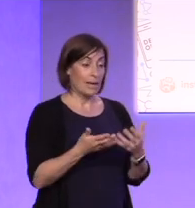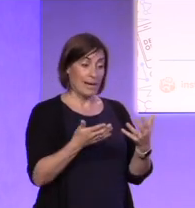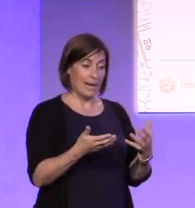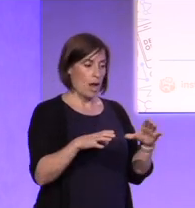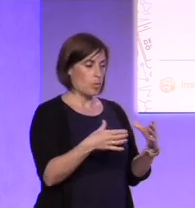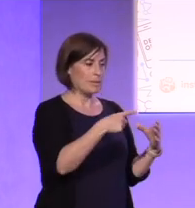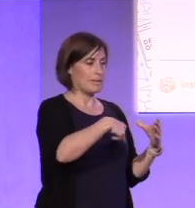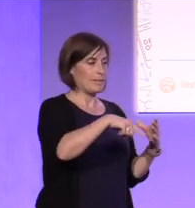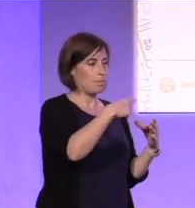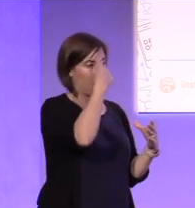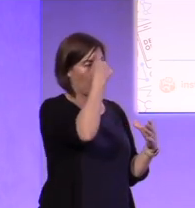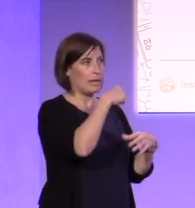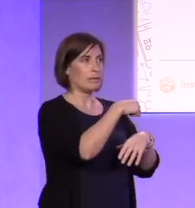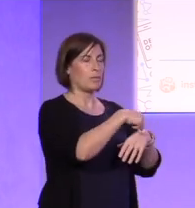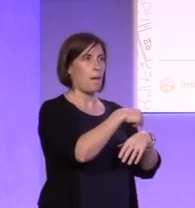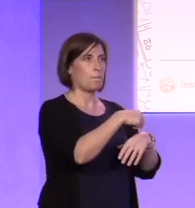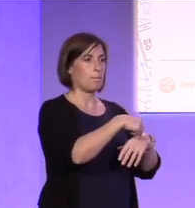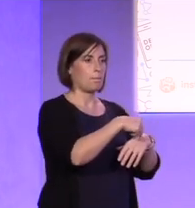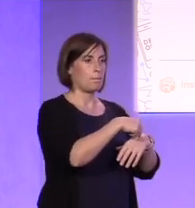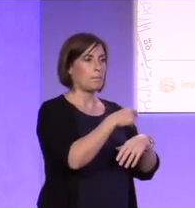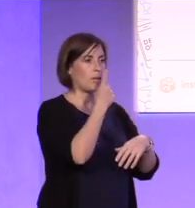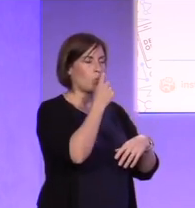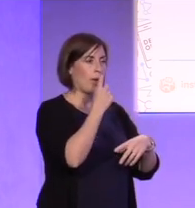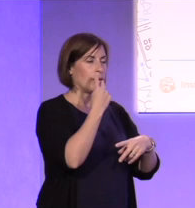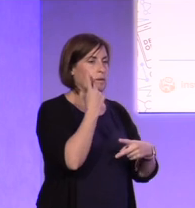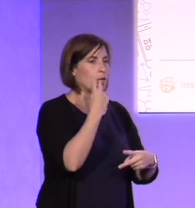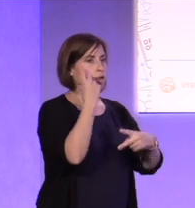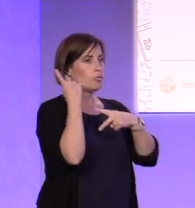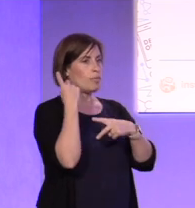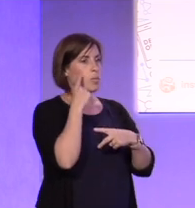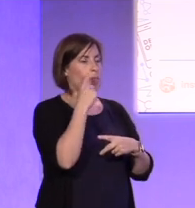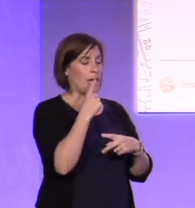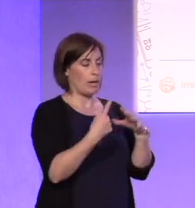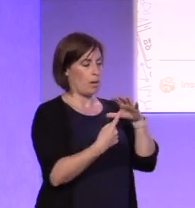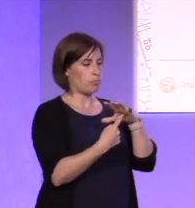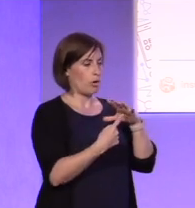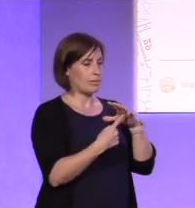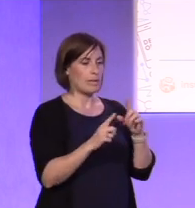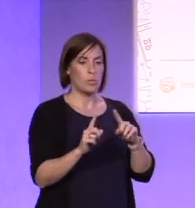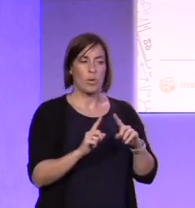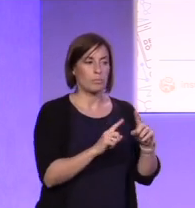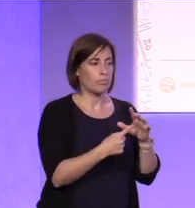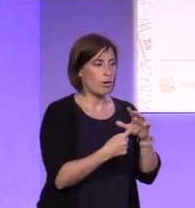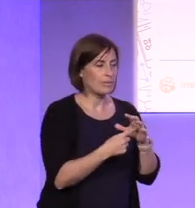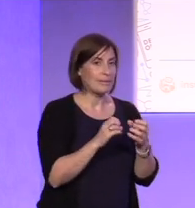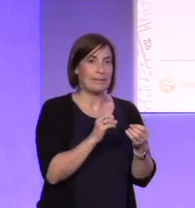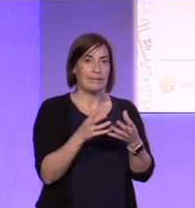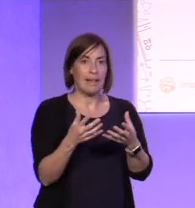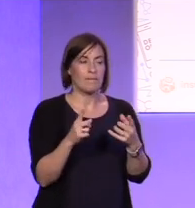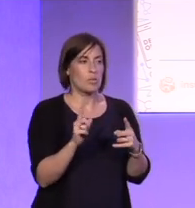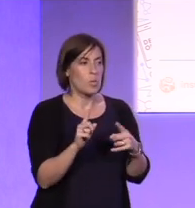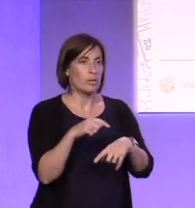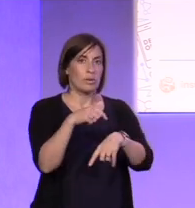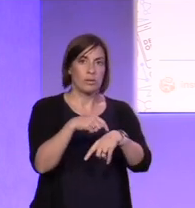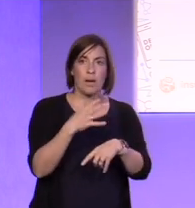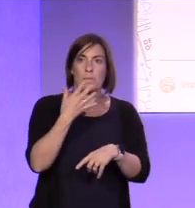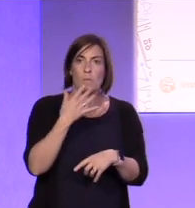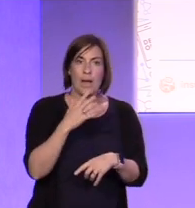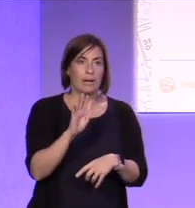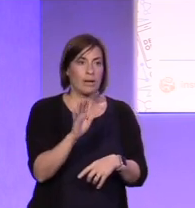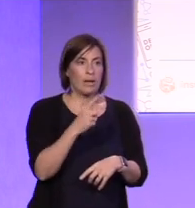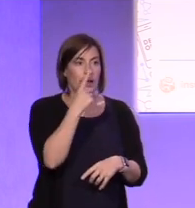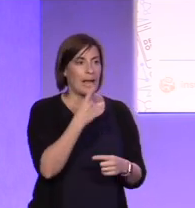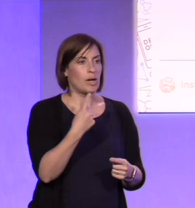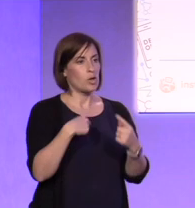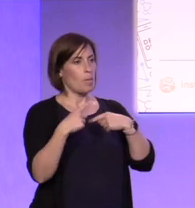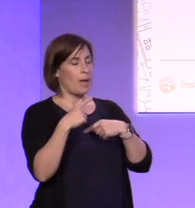to our existing conversations and we can refactor them. We can no longer talk about priority. We can talk about value because we have the missing part of